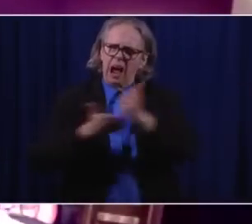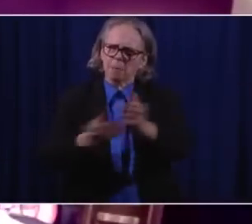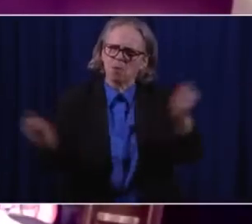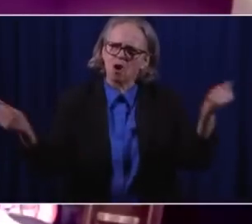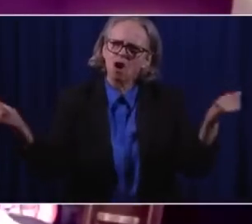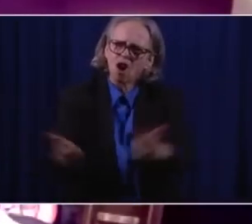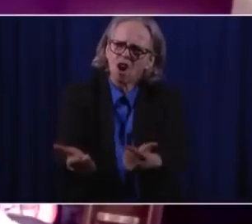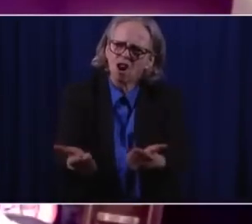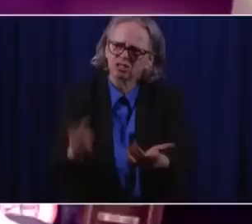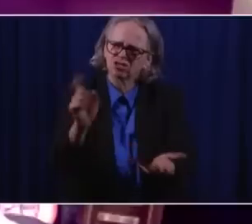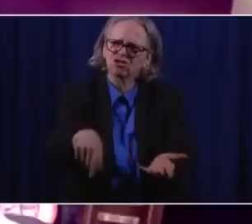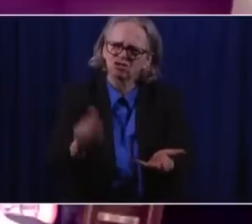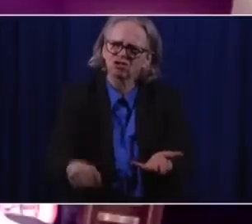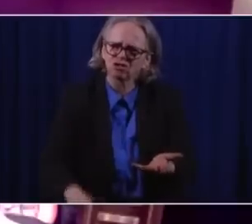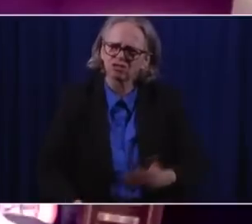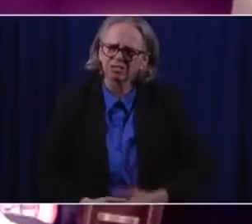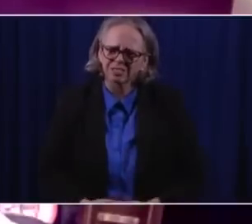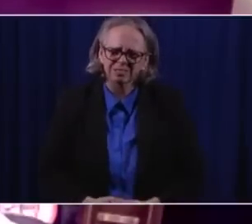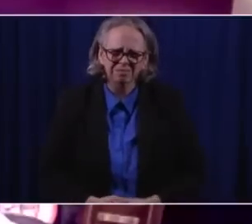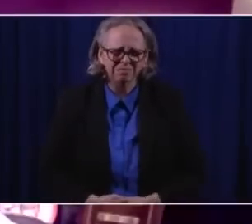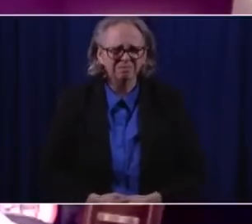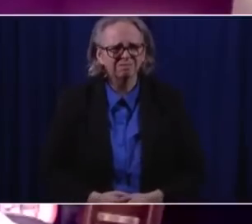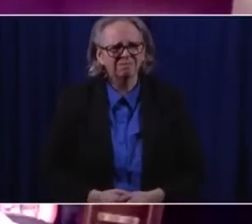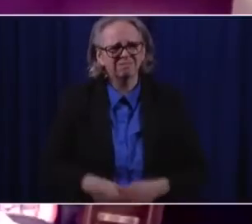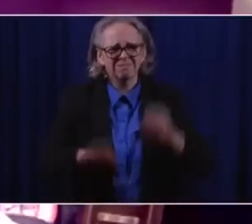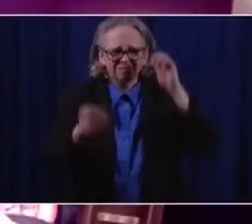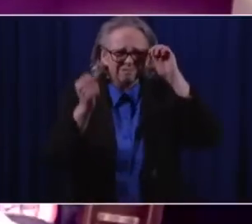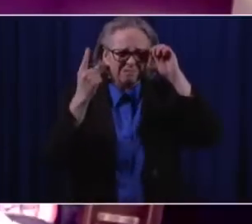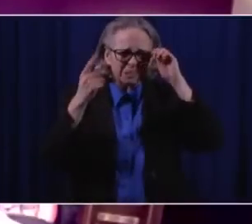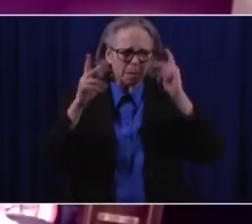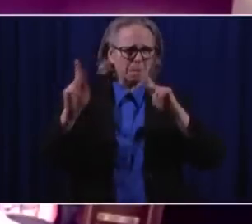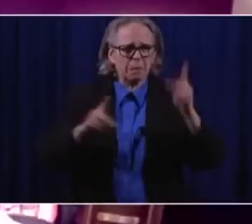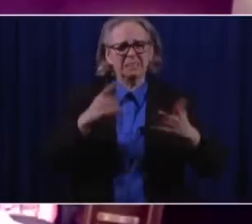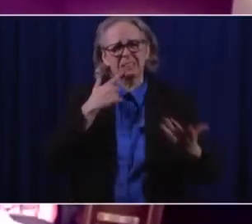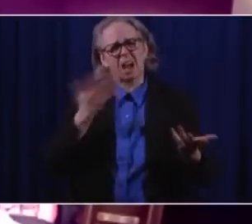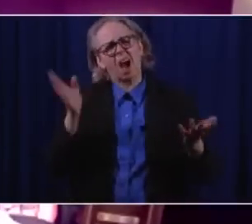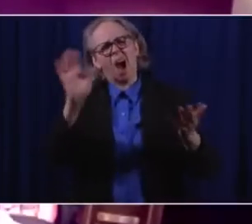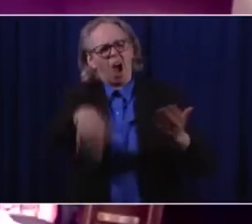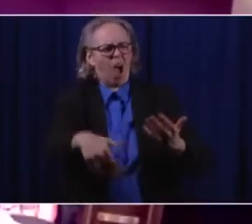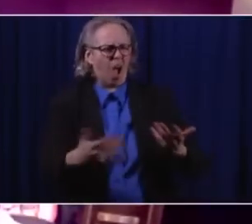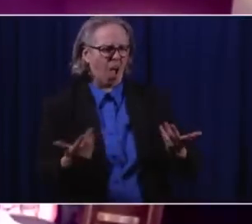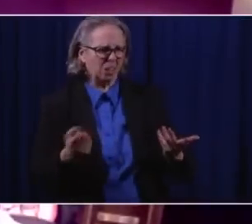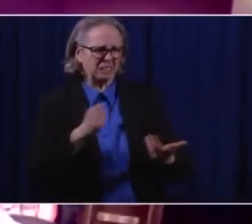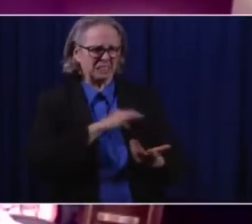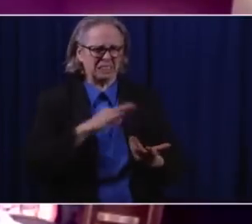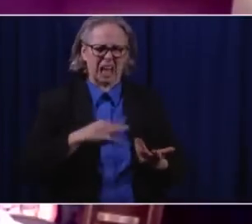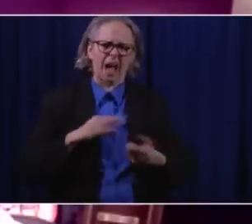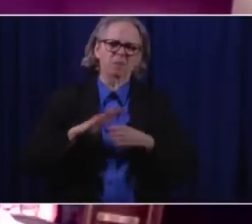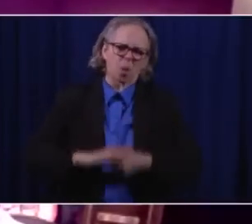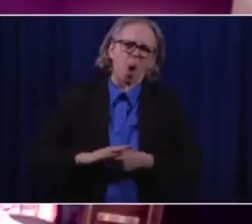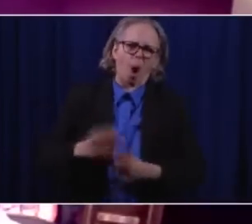hear people will say to me, well, but as the workforce gets stressed, if we really get to that